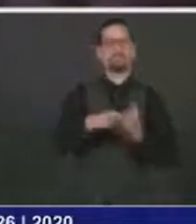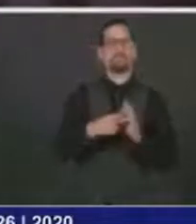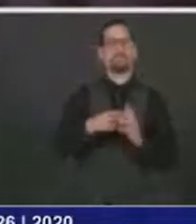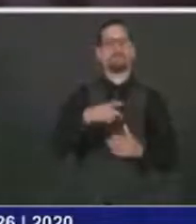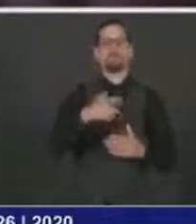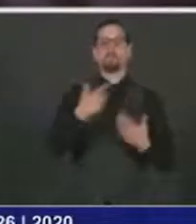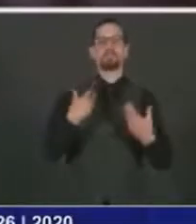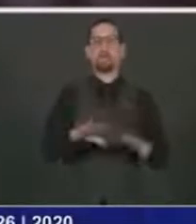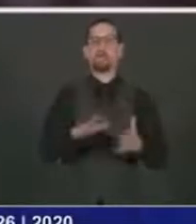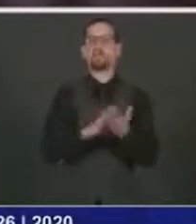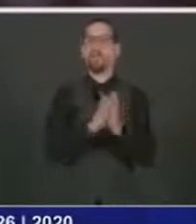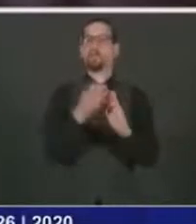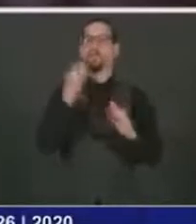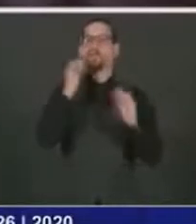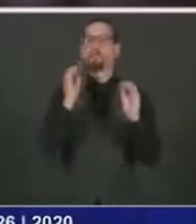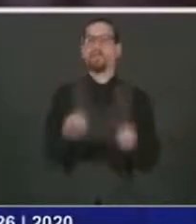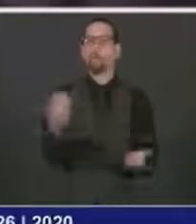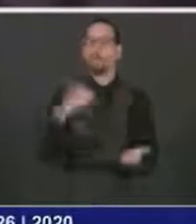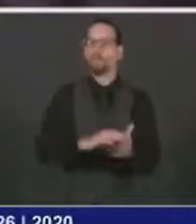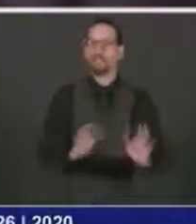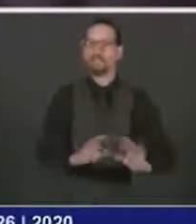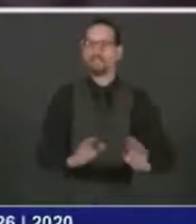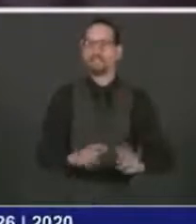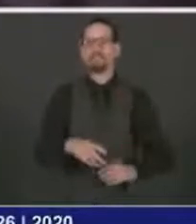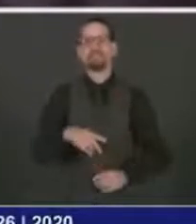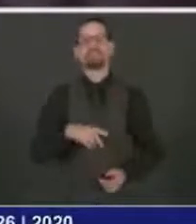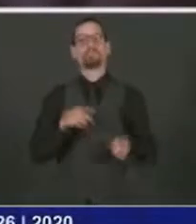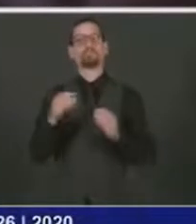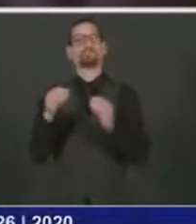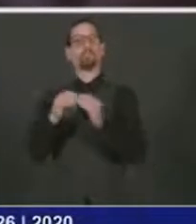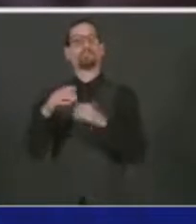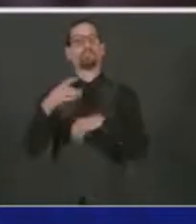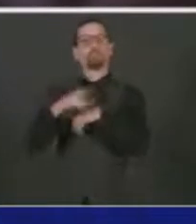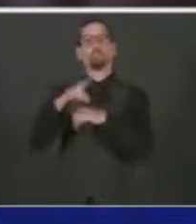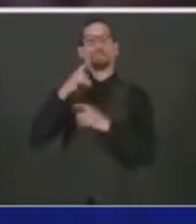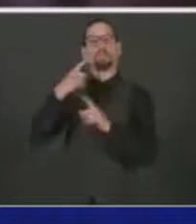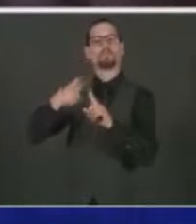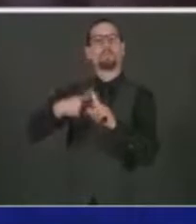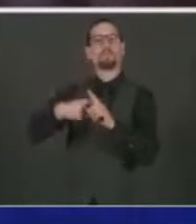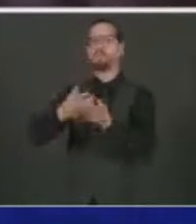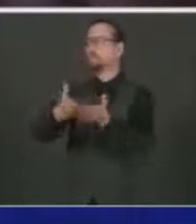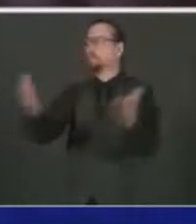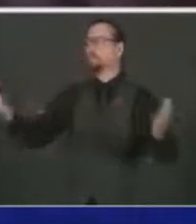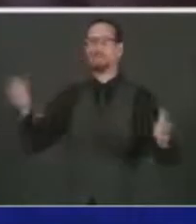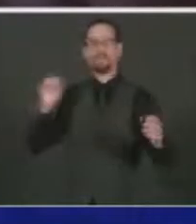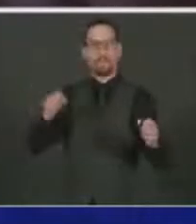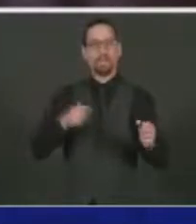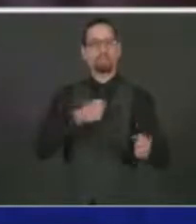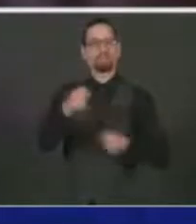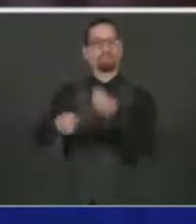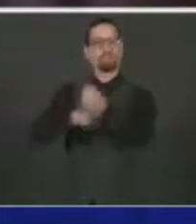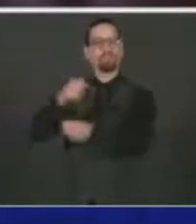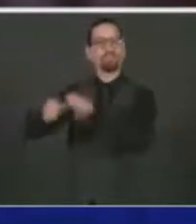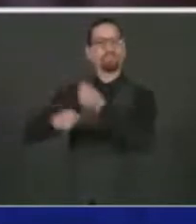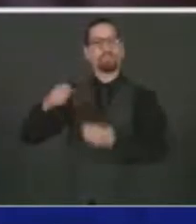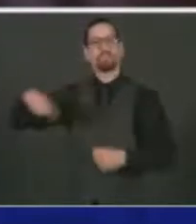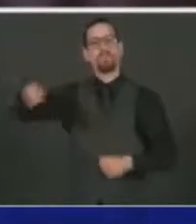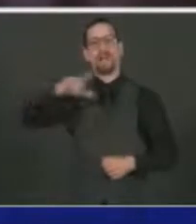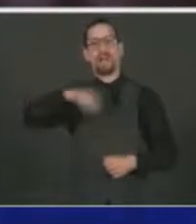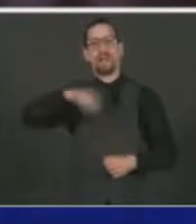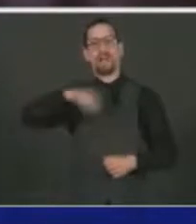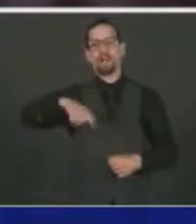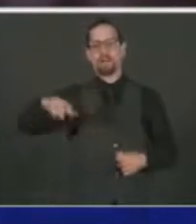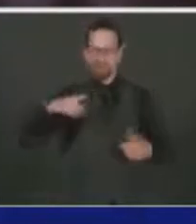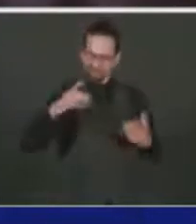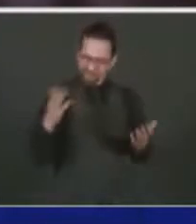the supply side through the availability of additional units to get landlords to take